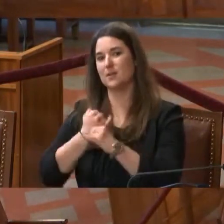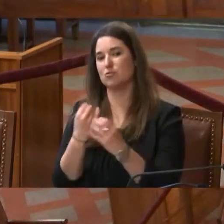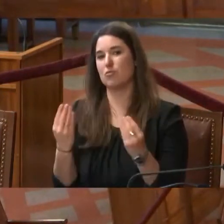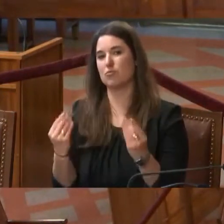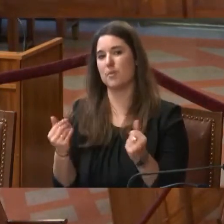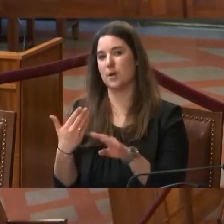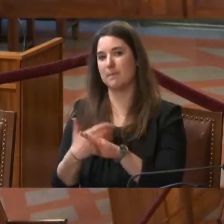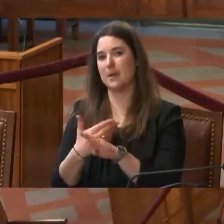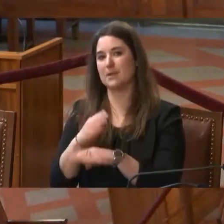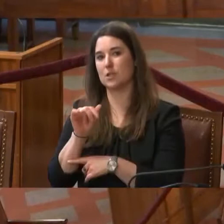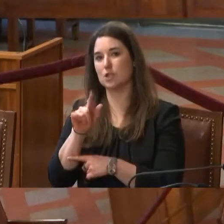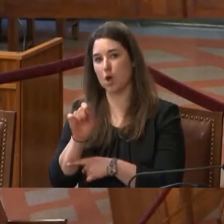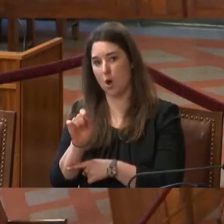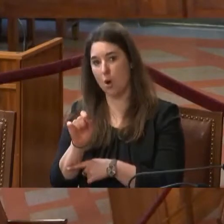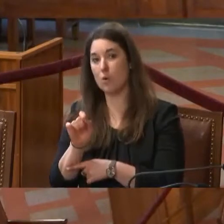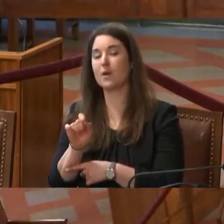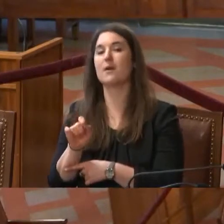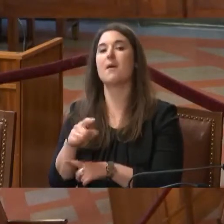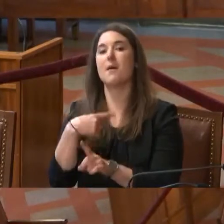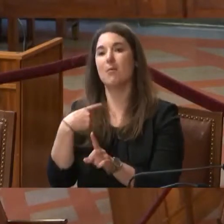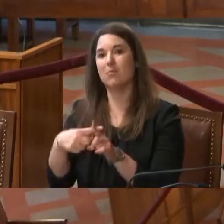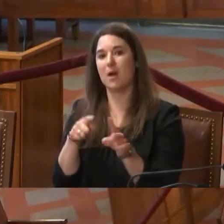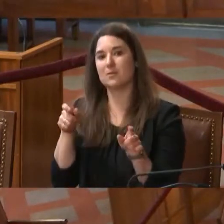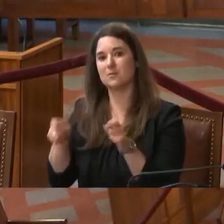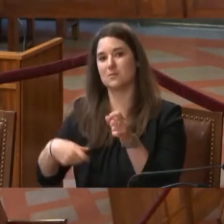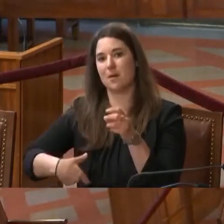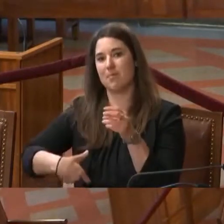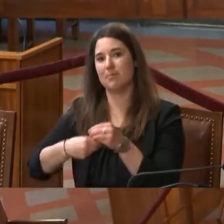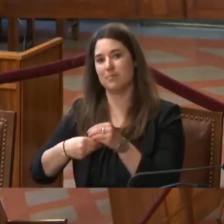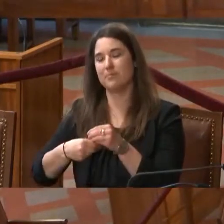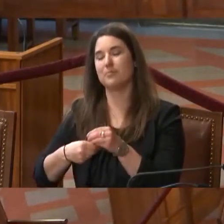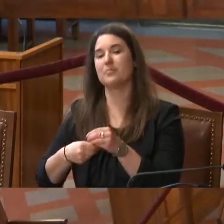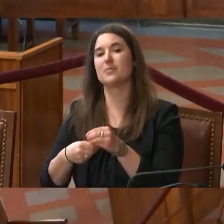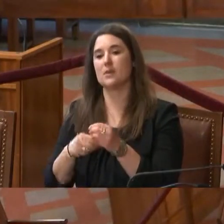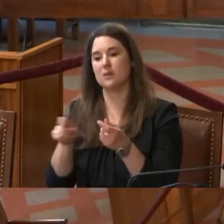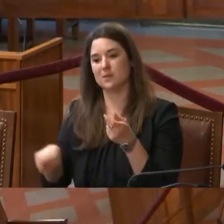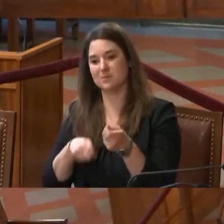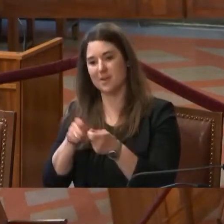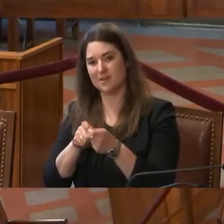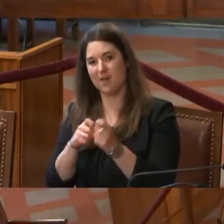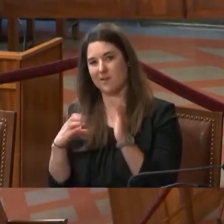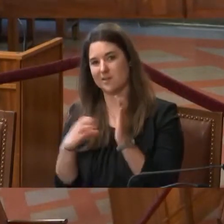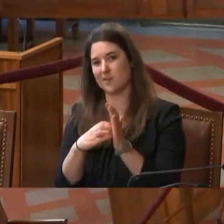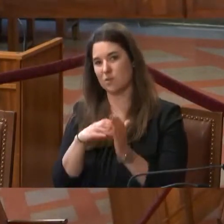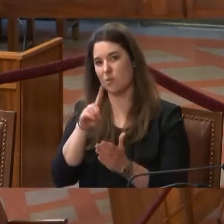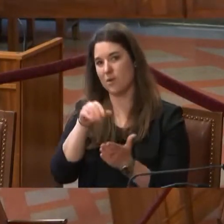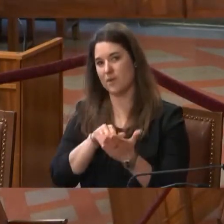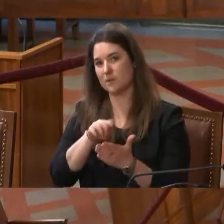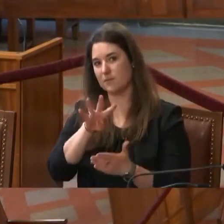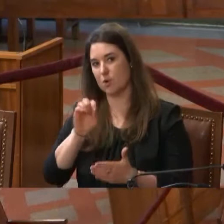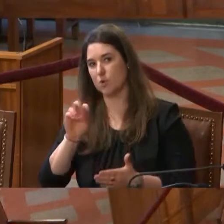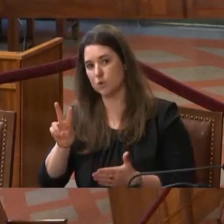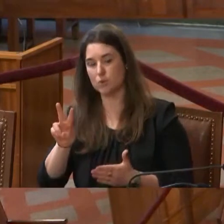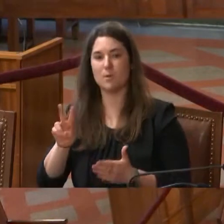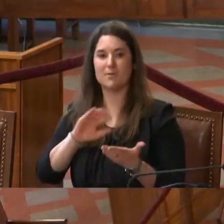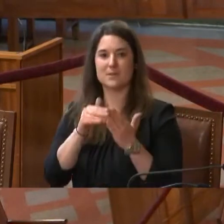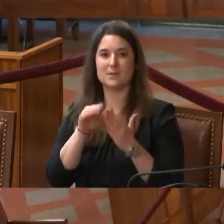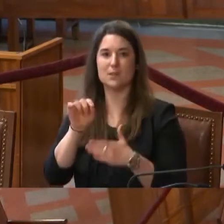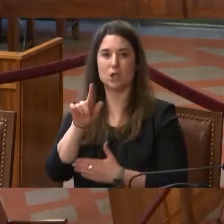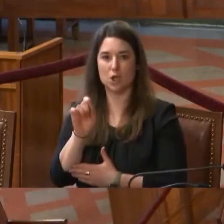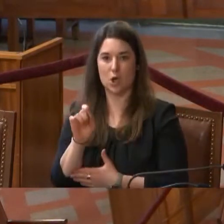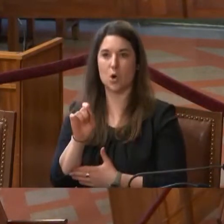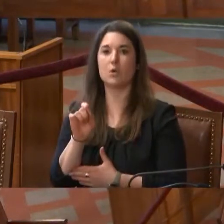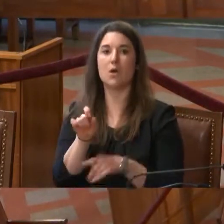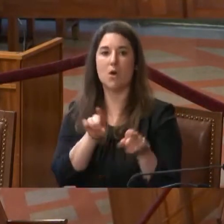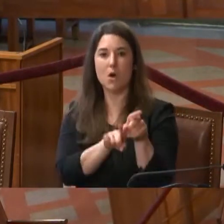Property Maintenance Code and with the amendments thereto specified in Section 10402 of the City Code,